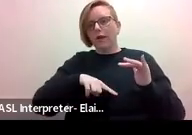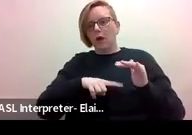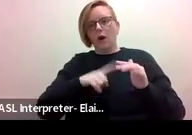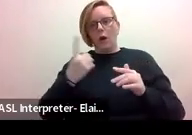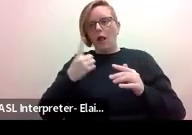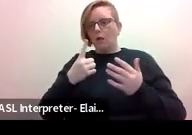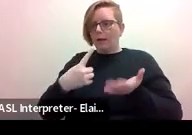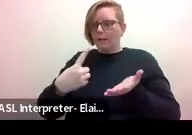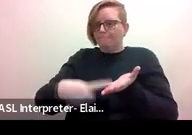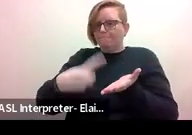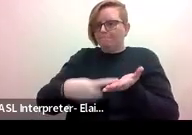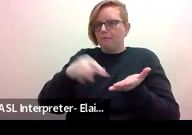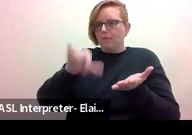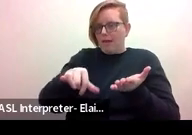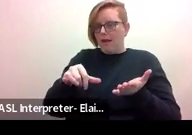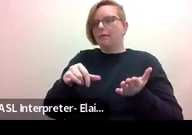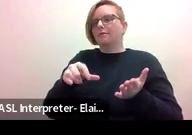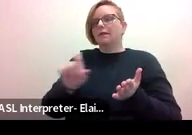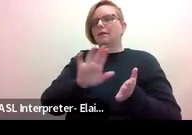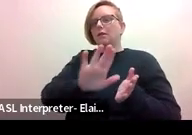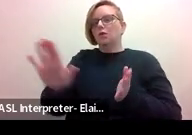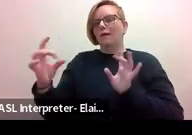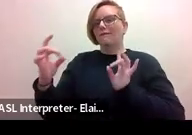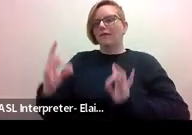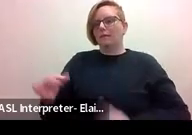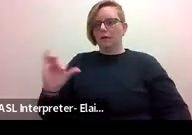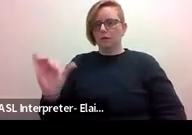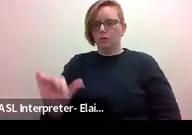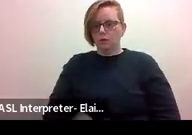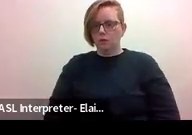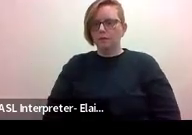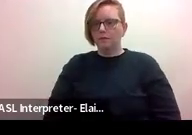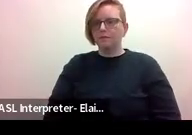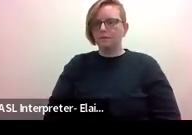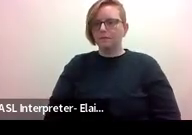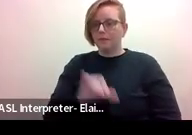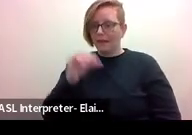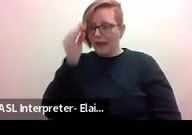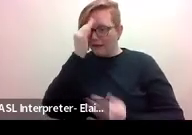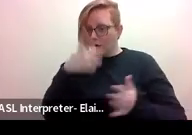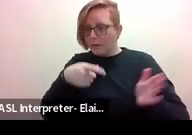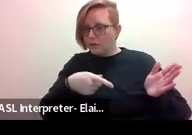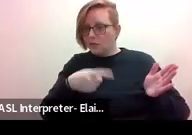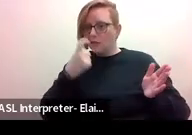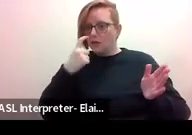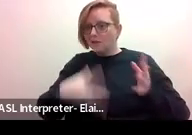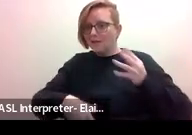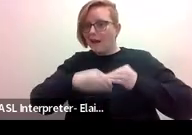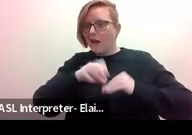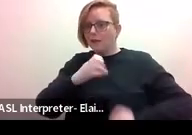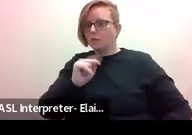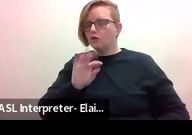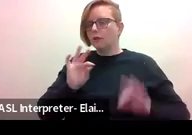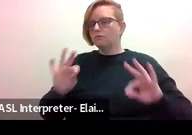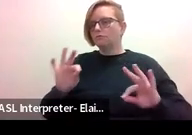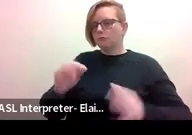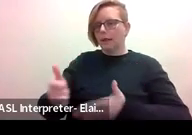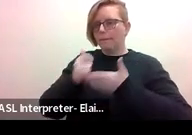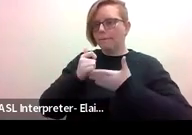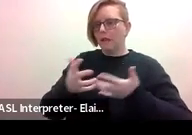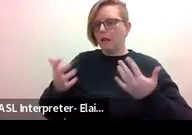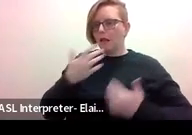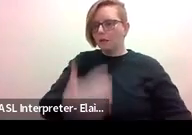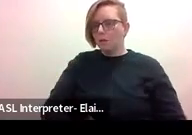interested in feedback from the field. So that information that you're dropping into the chat box is really helpful.